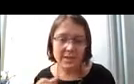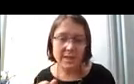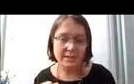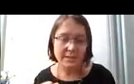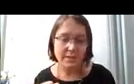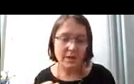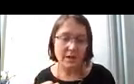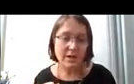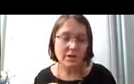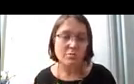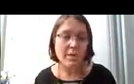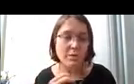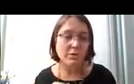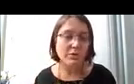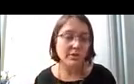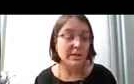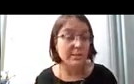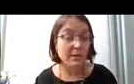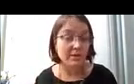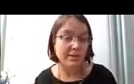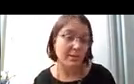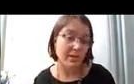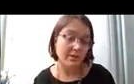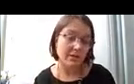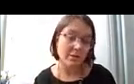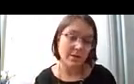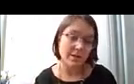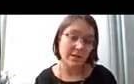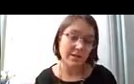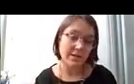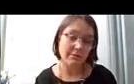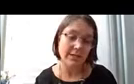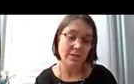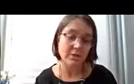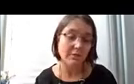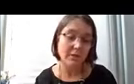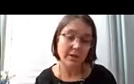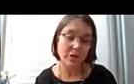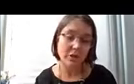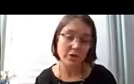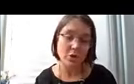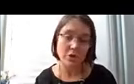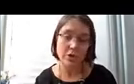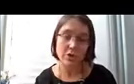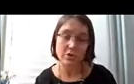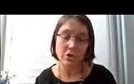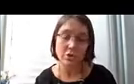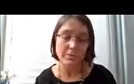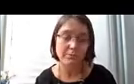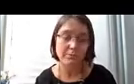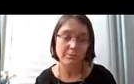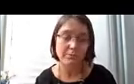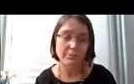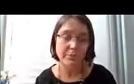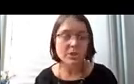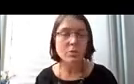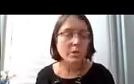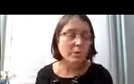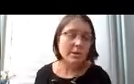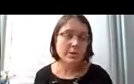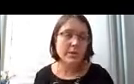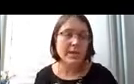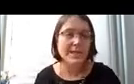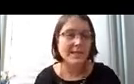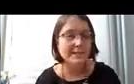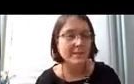this next seminar, you may want to think about other seminars that are within this series, and you can find those on YouTube. So what